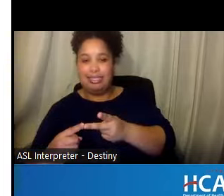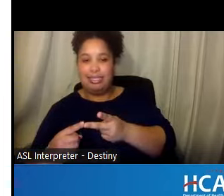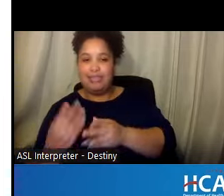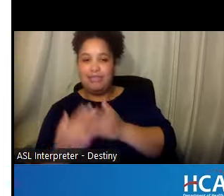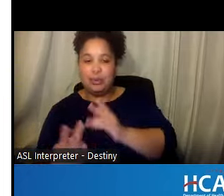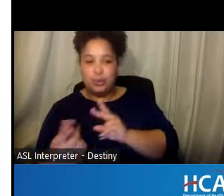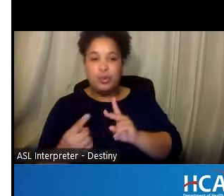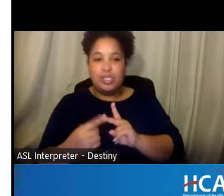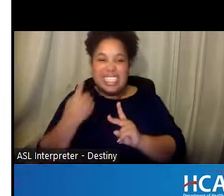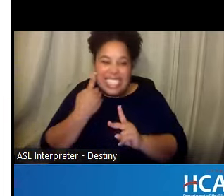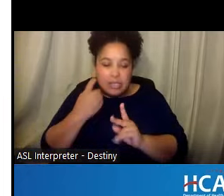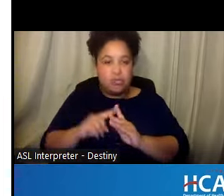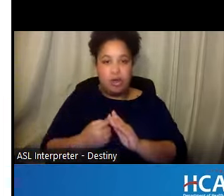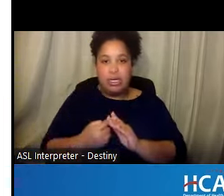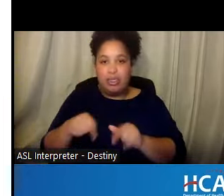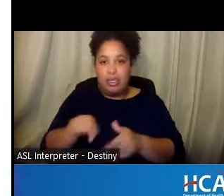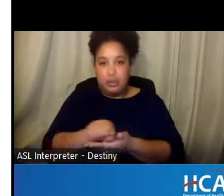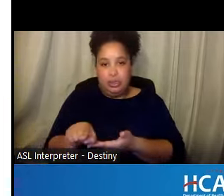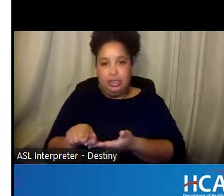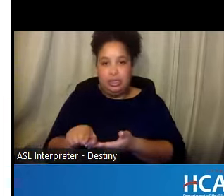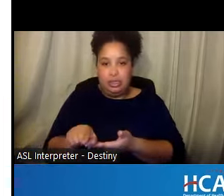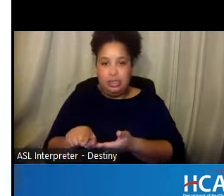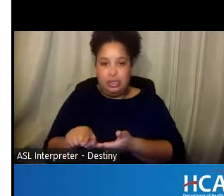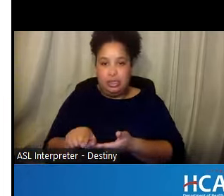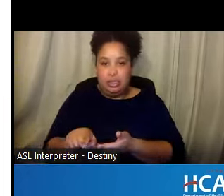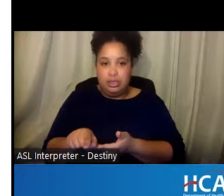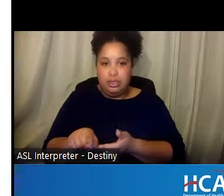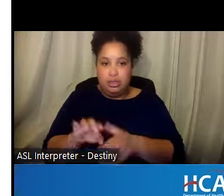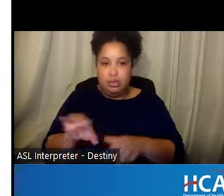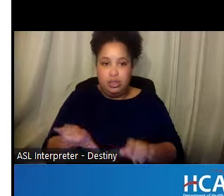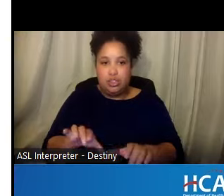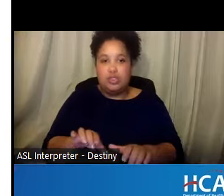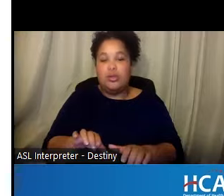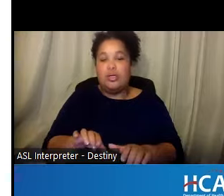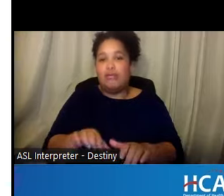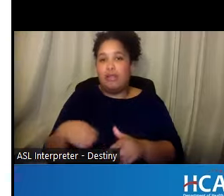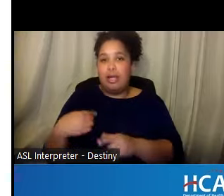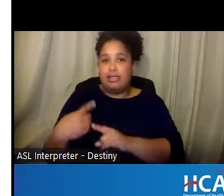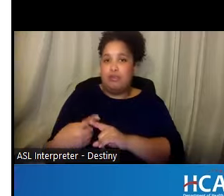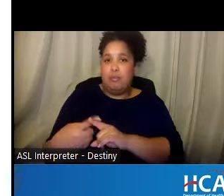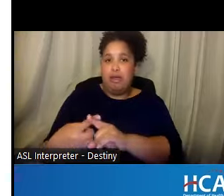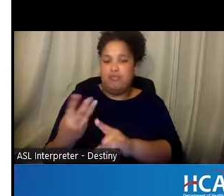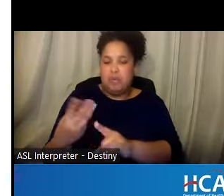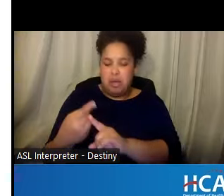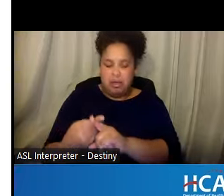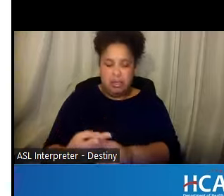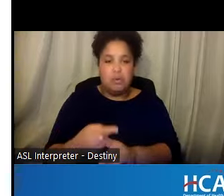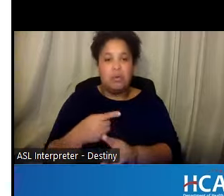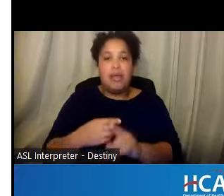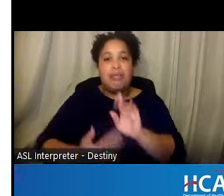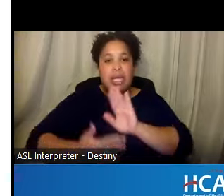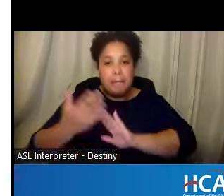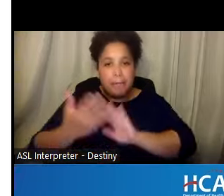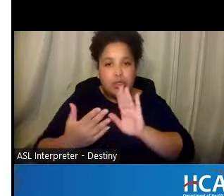just started this week. We're doing a series over the next few months with